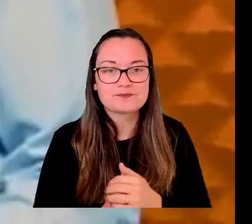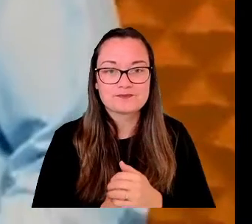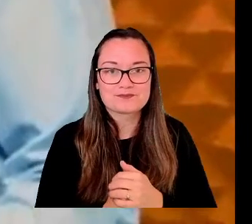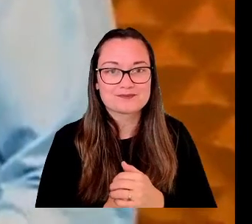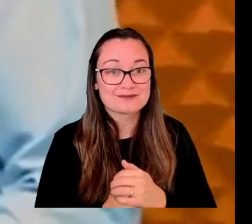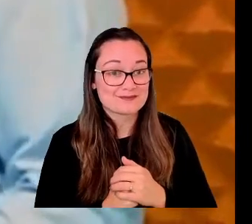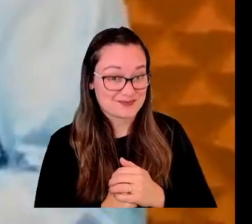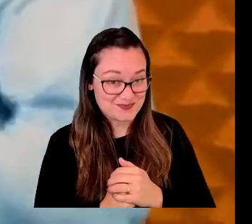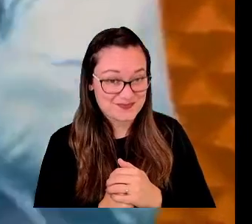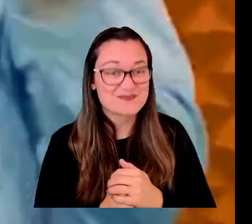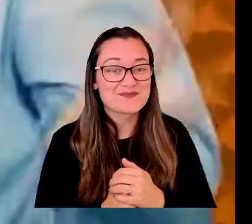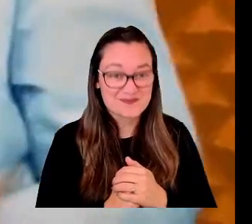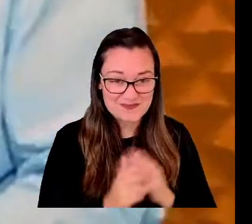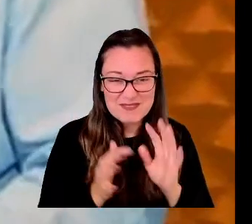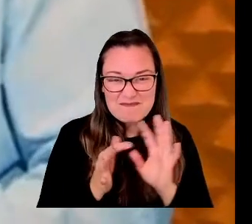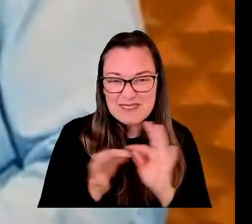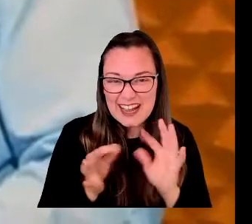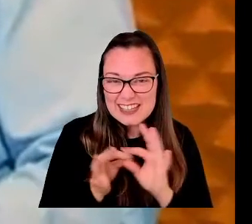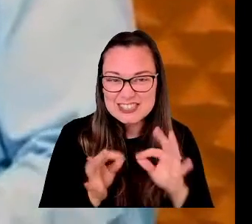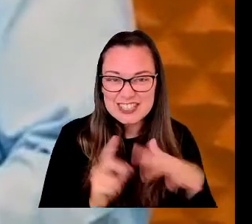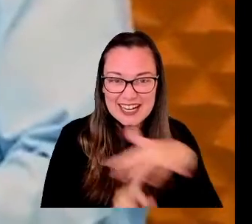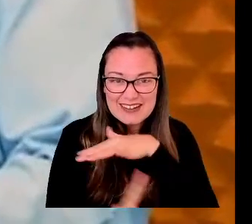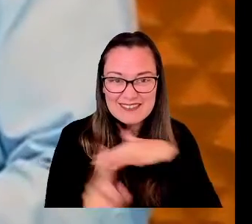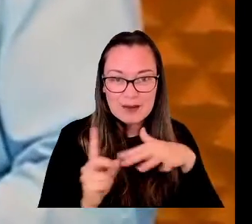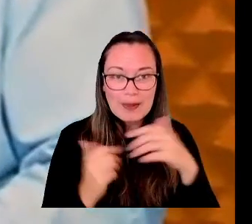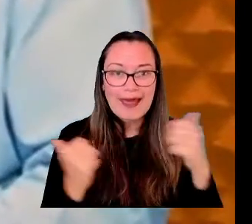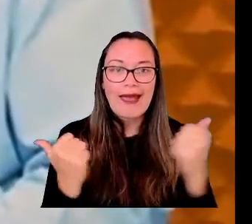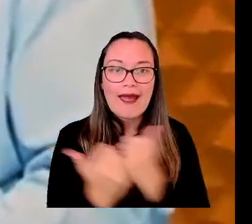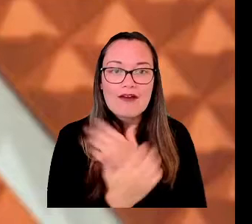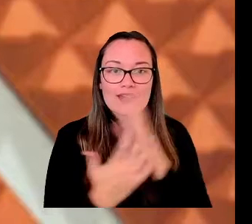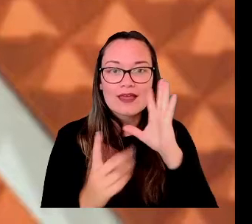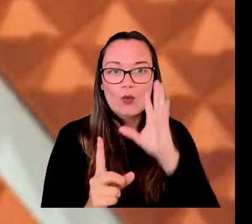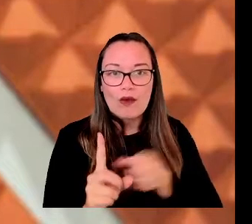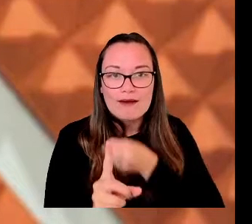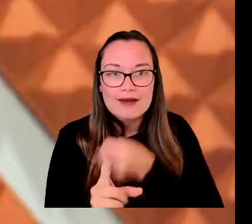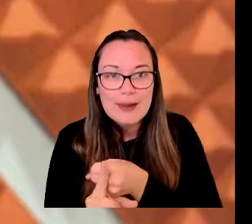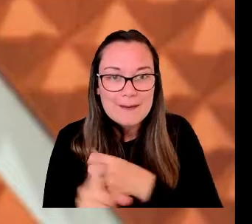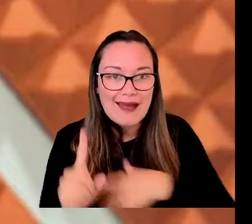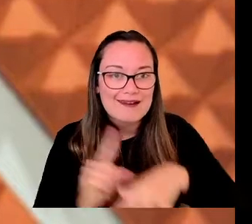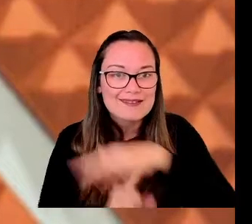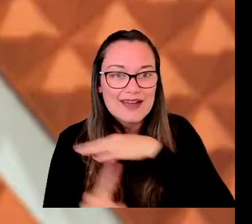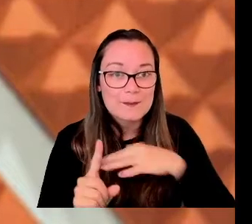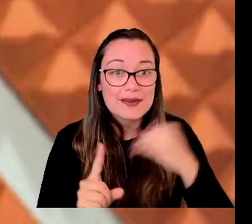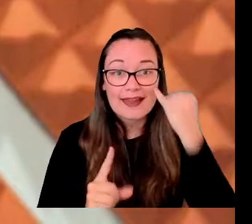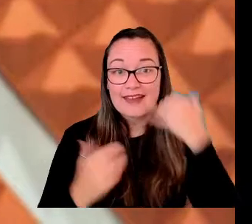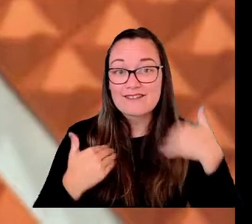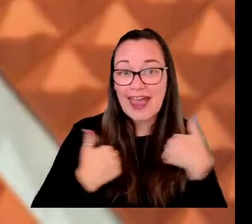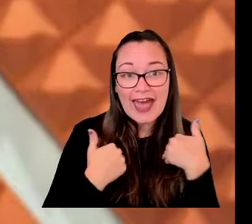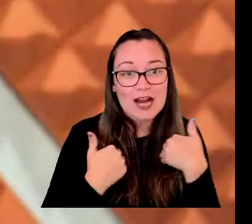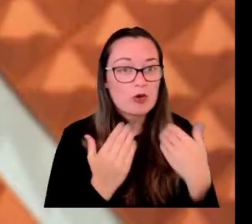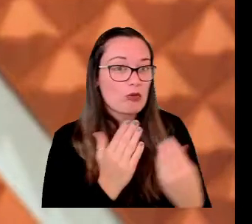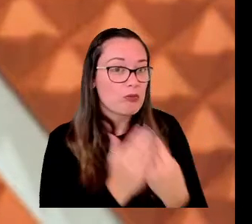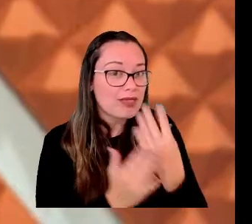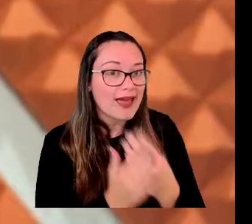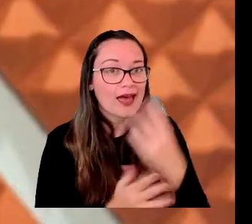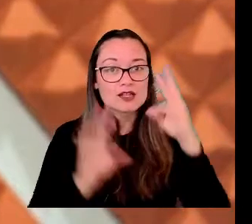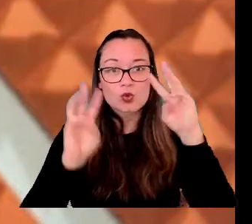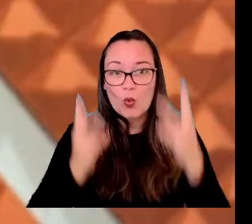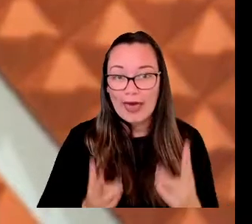Speaking of the environment, everything impacts the environment. If it's animal behavior, if it's plants, if it's